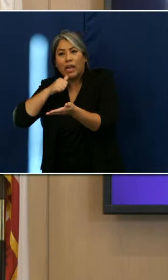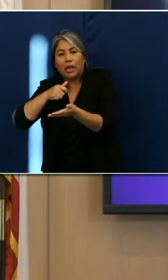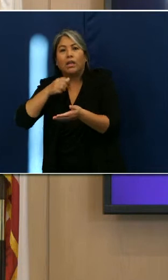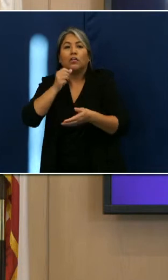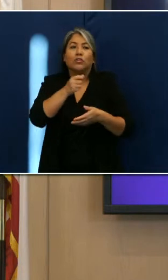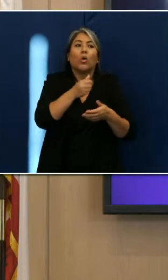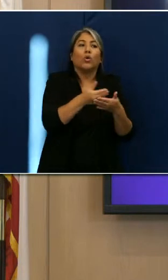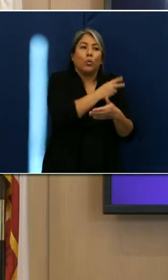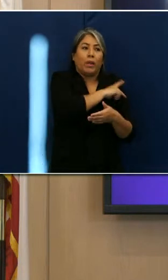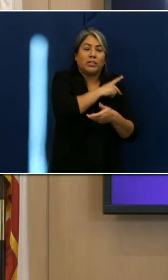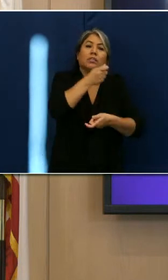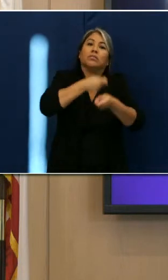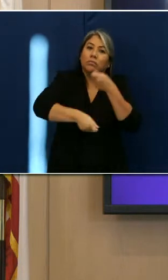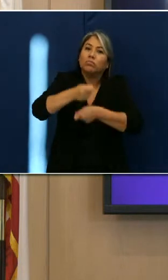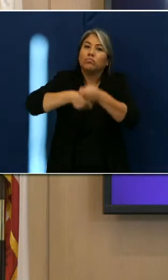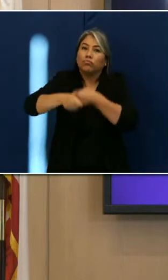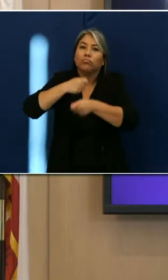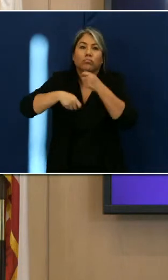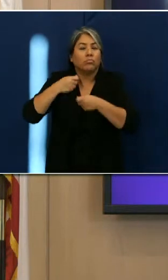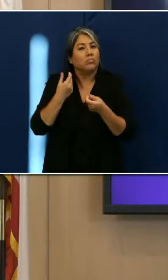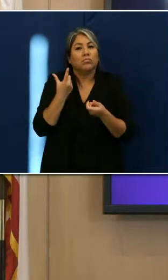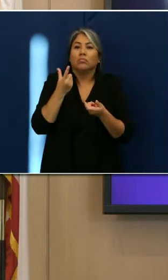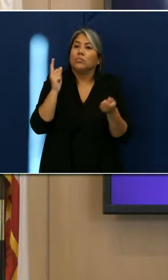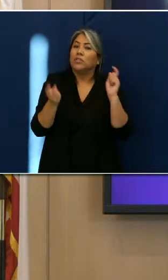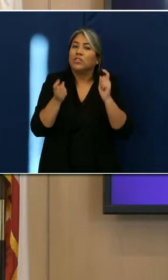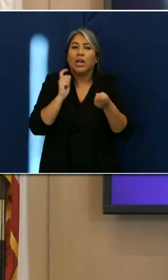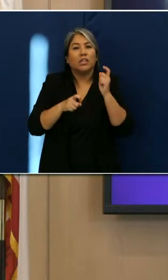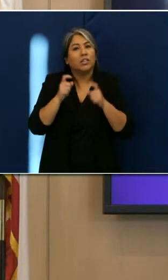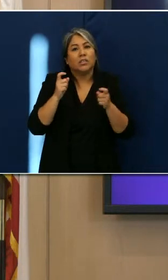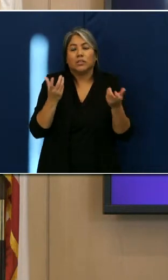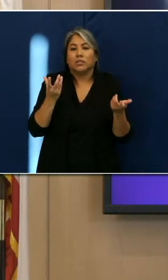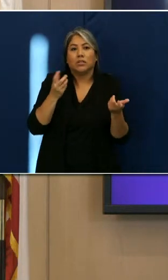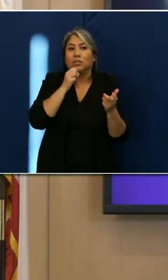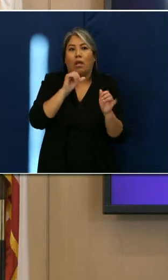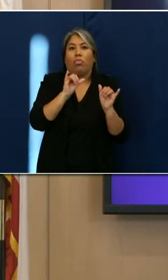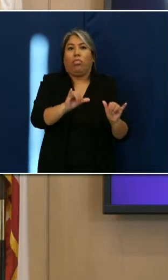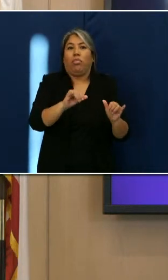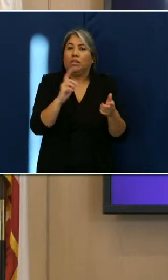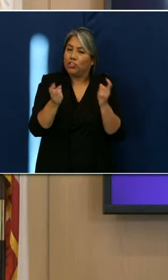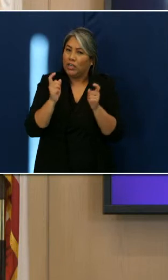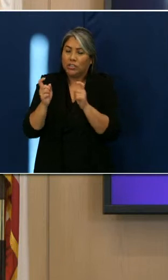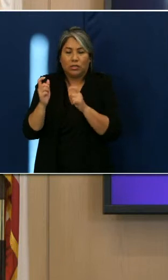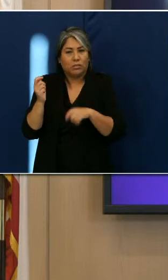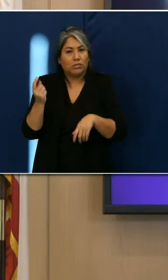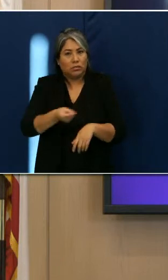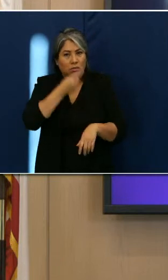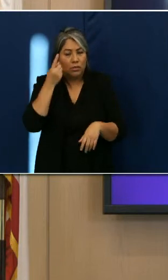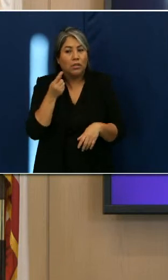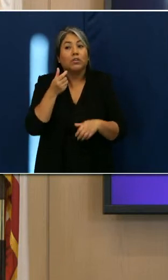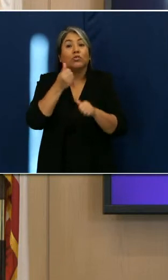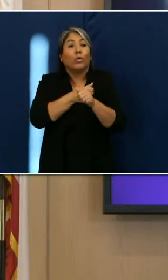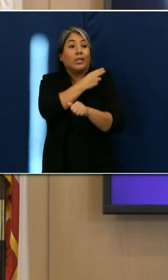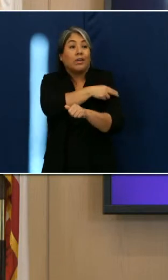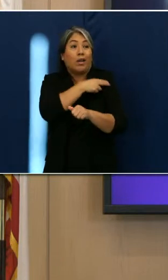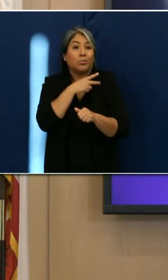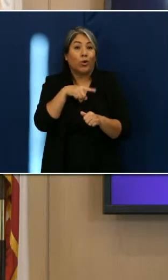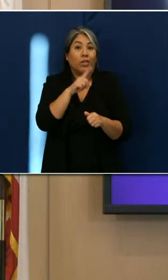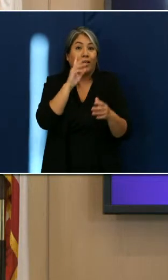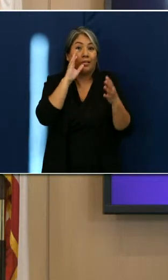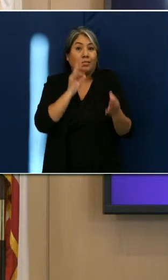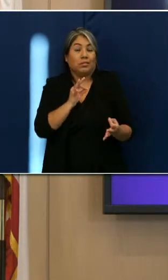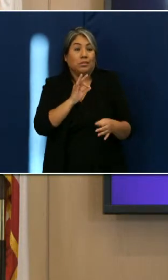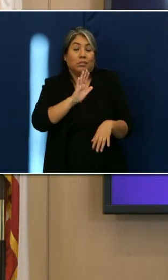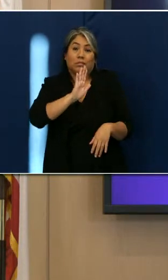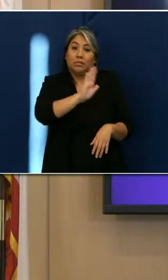So it is a very fluid situation. And each of the hospitals are making a determination of which